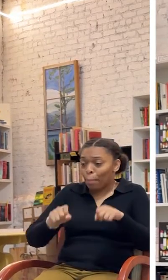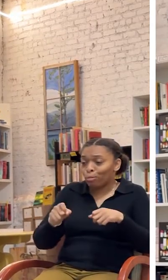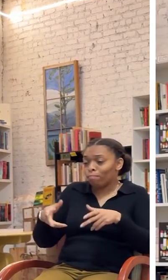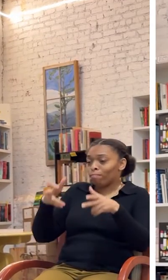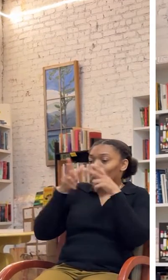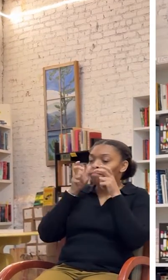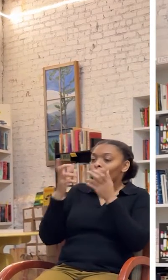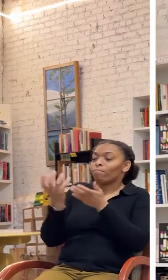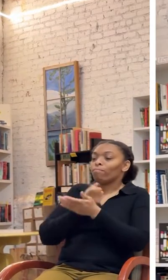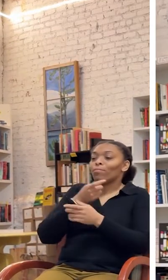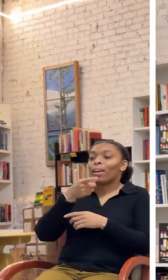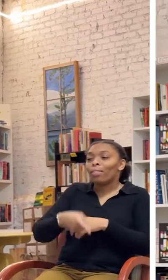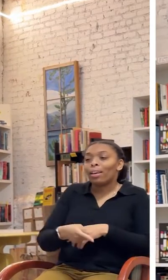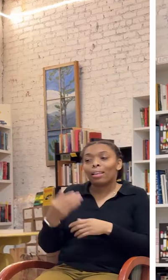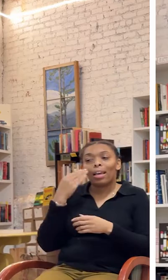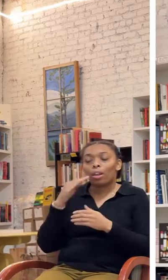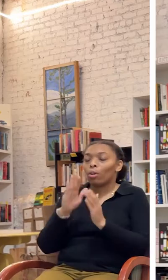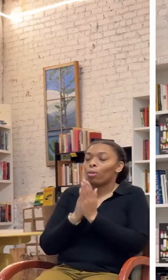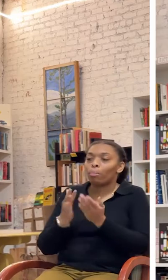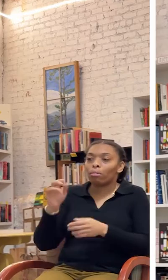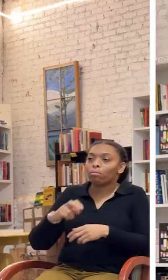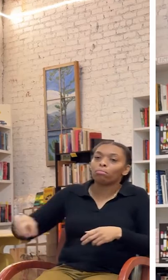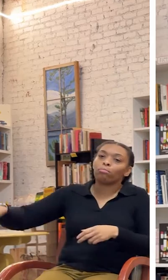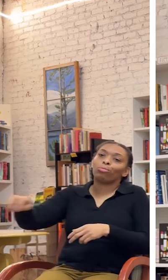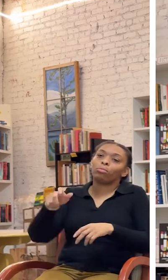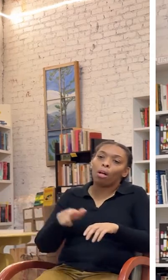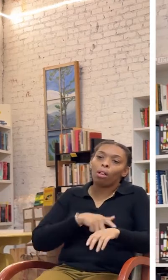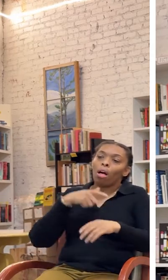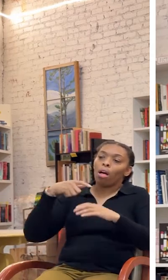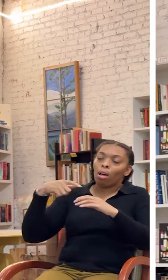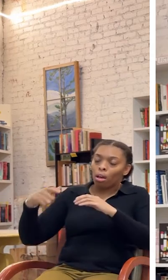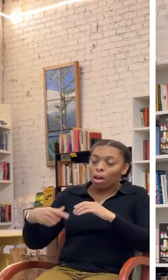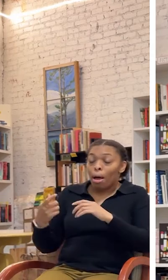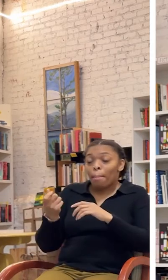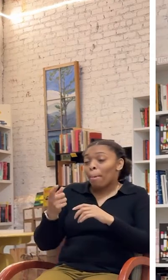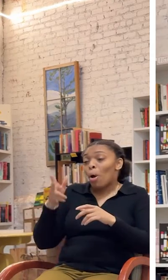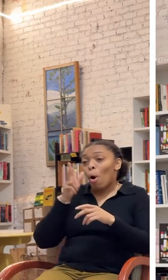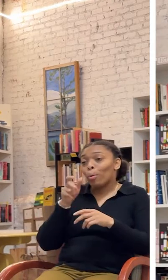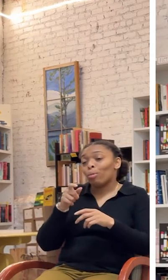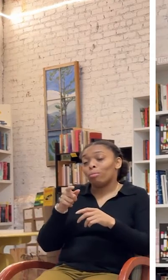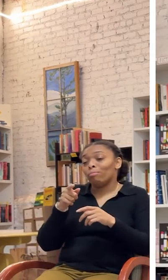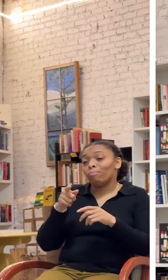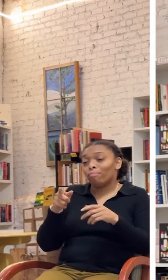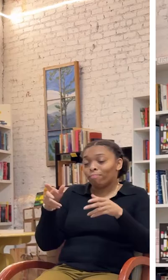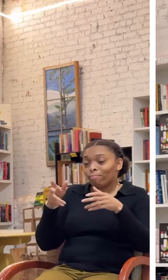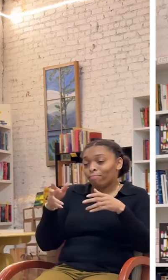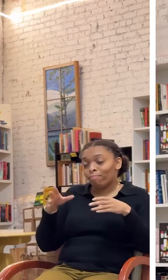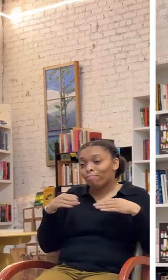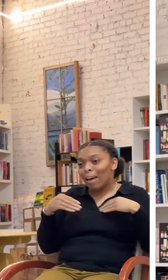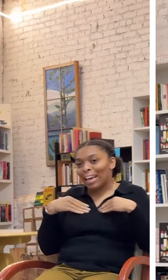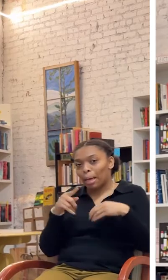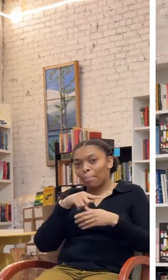this. I know that book tours are long, so I hope you always make room to receive this, because this is what the